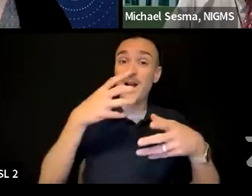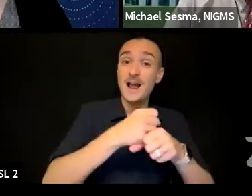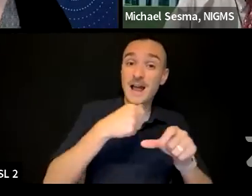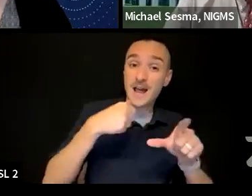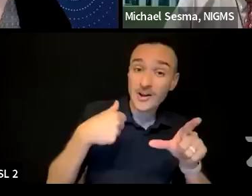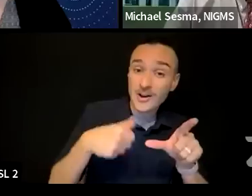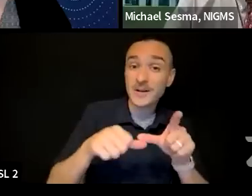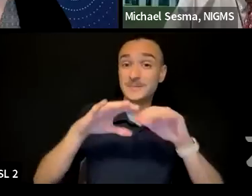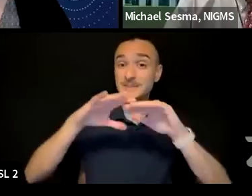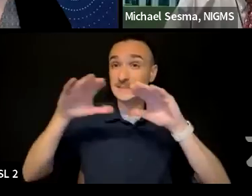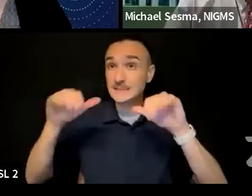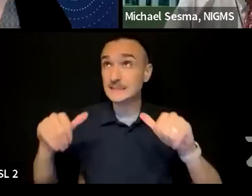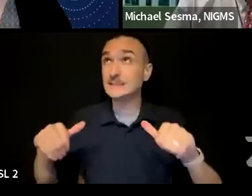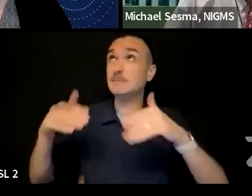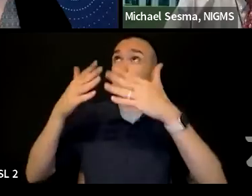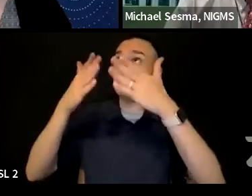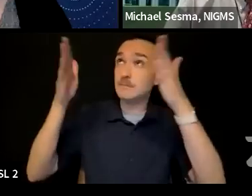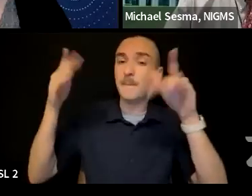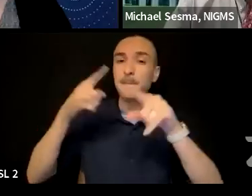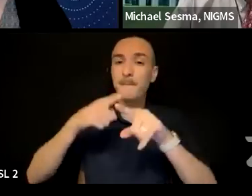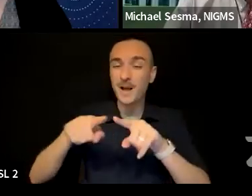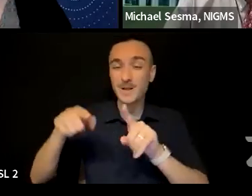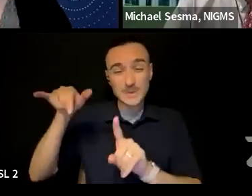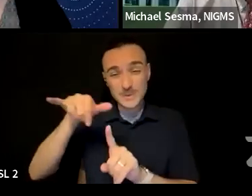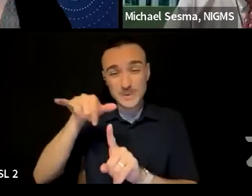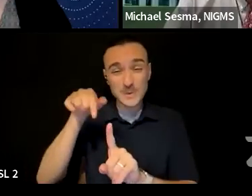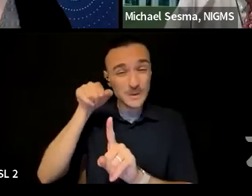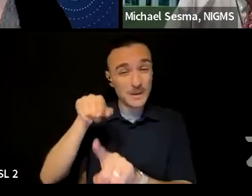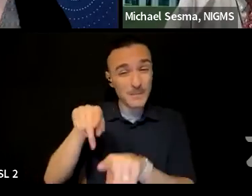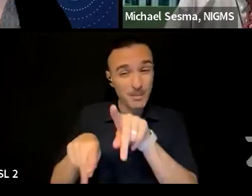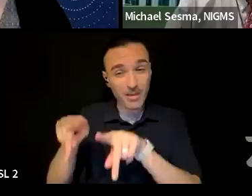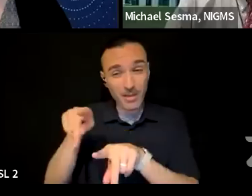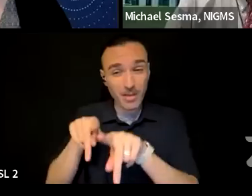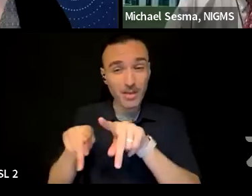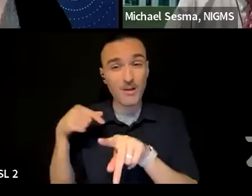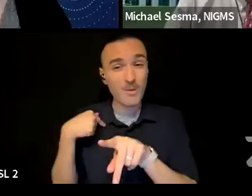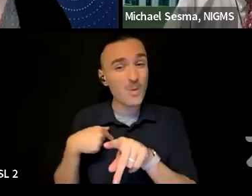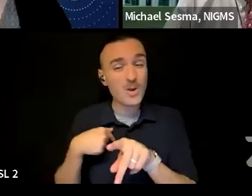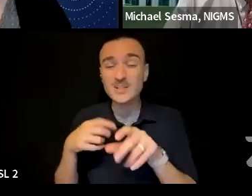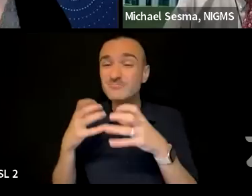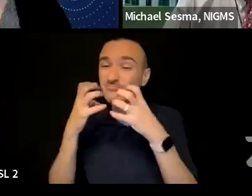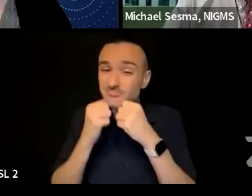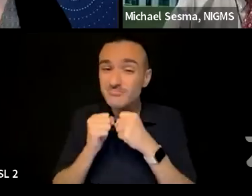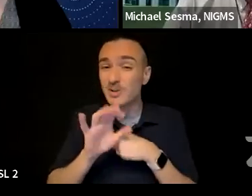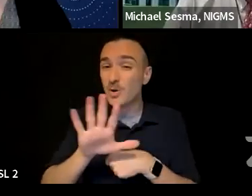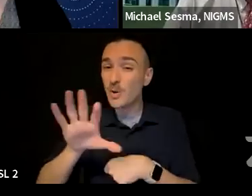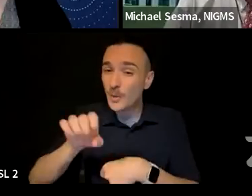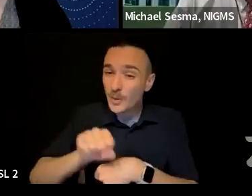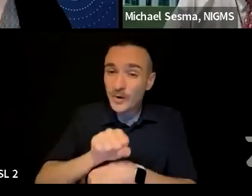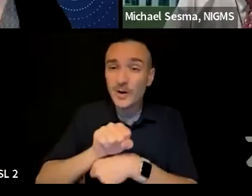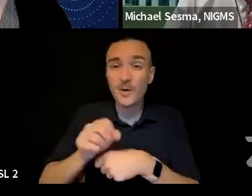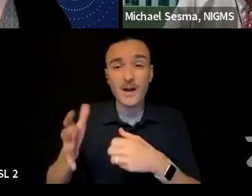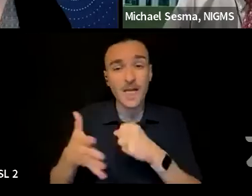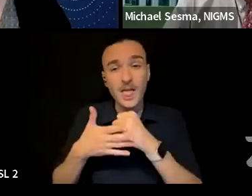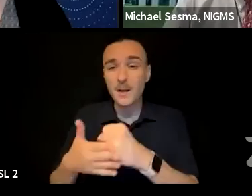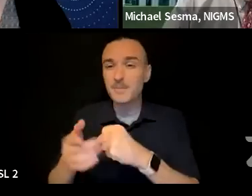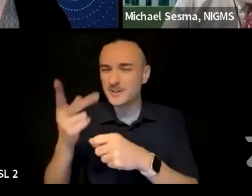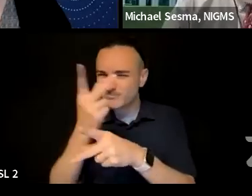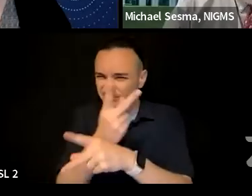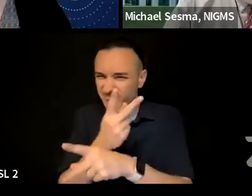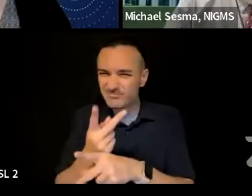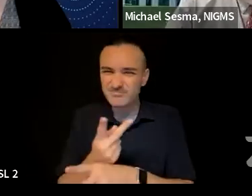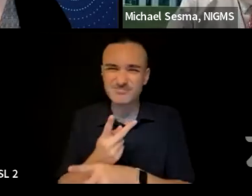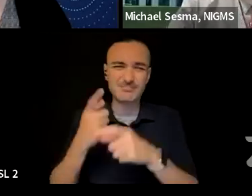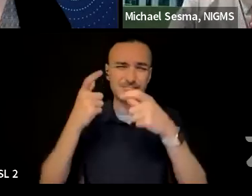are invested in you and your work and navigating this very large and complicated system. So please don't hesitate to